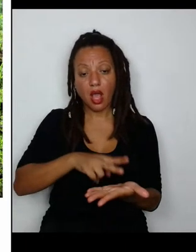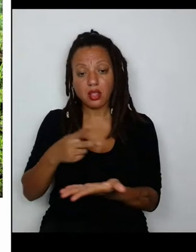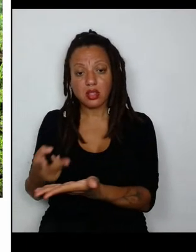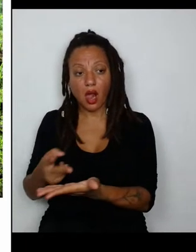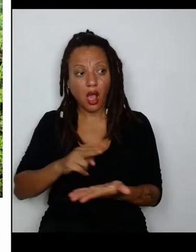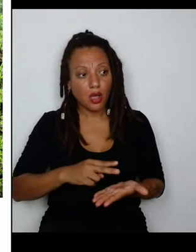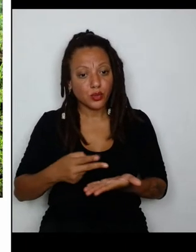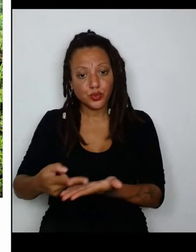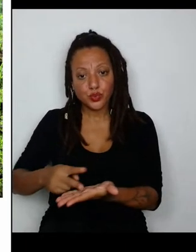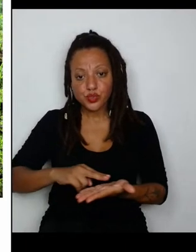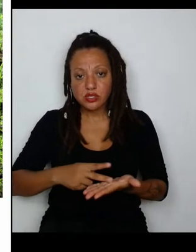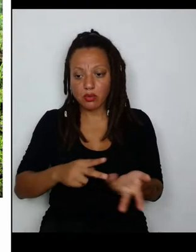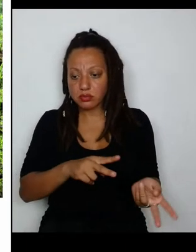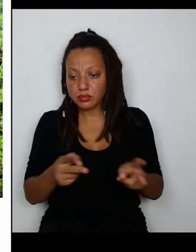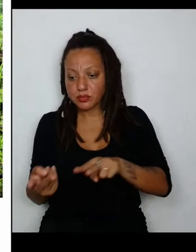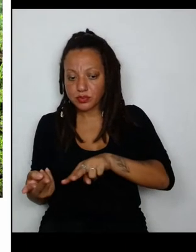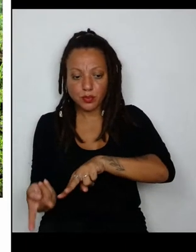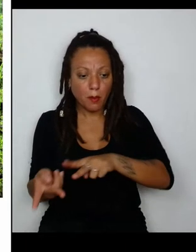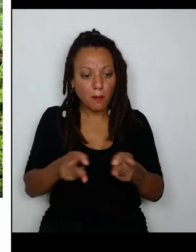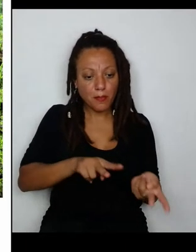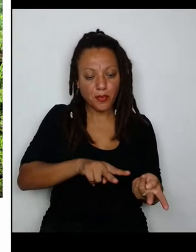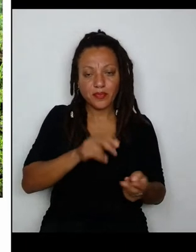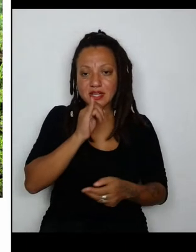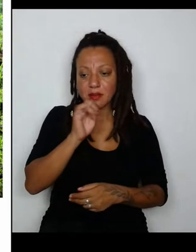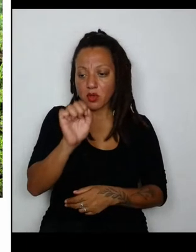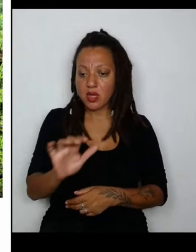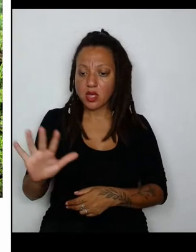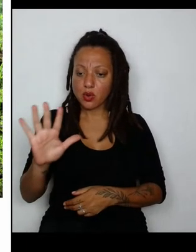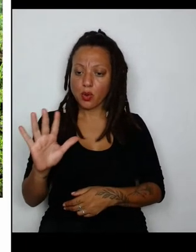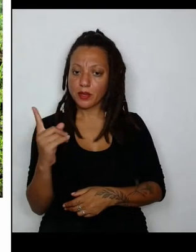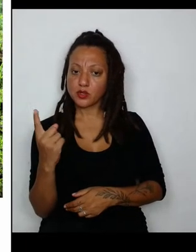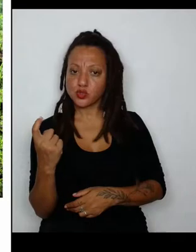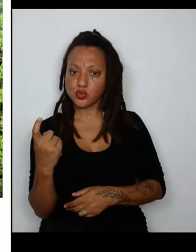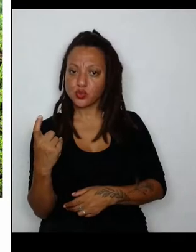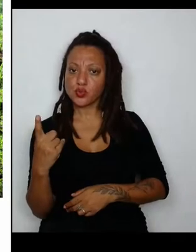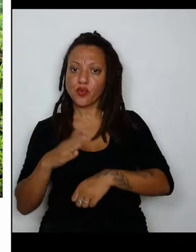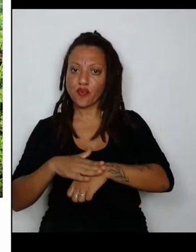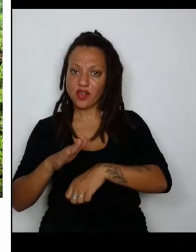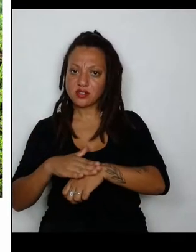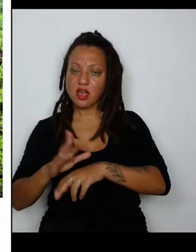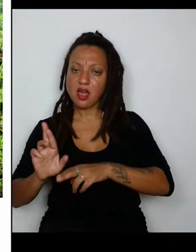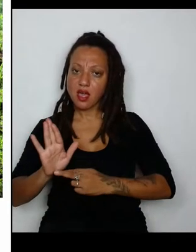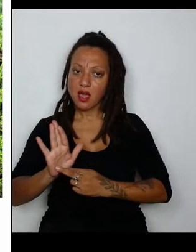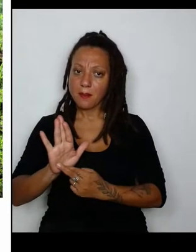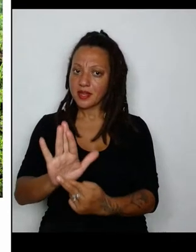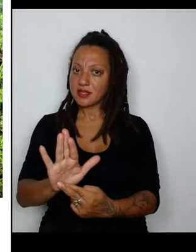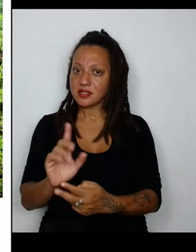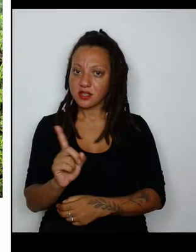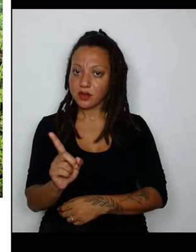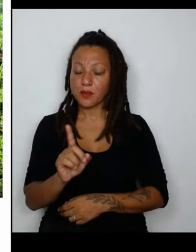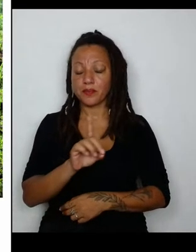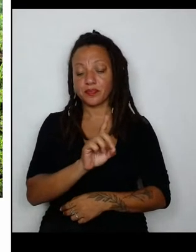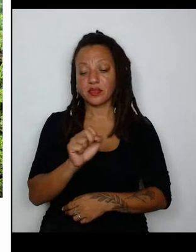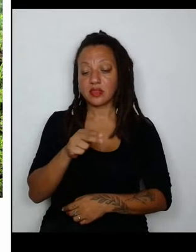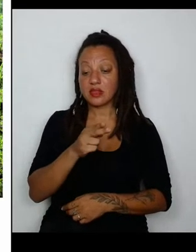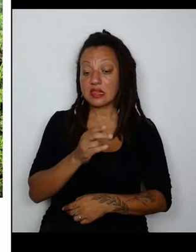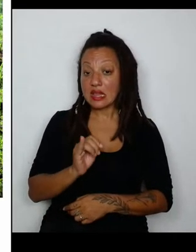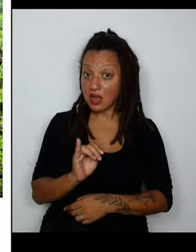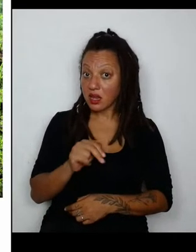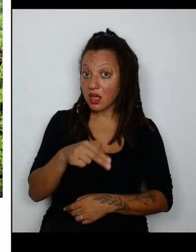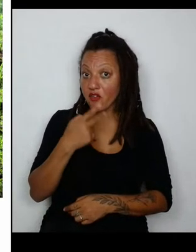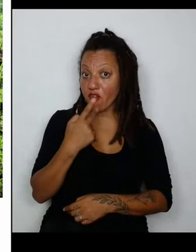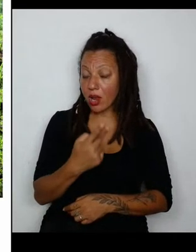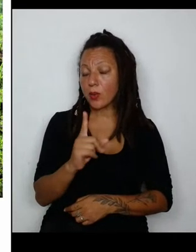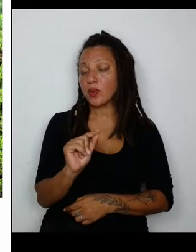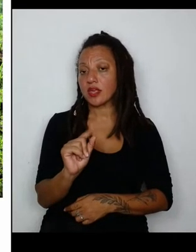the only ones doing the representing as denning writes quote they each make cargo of the things they collected from one another